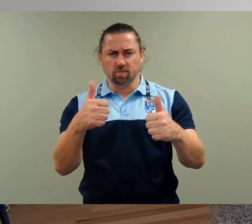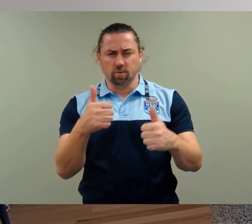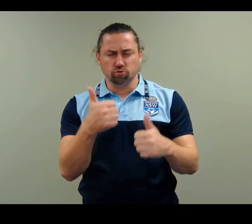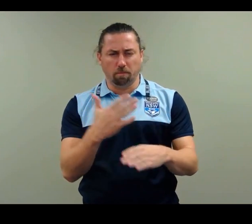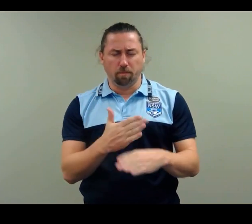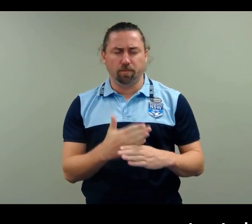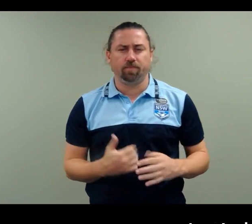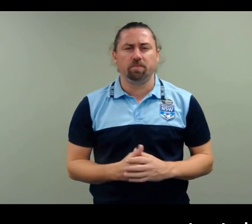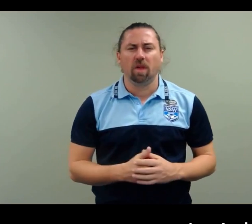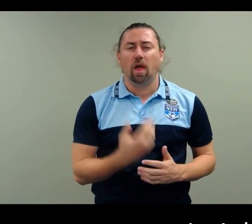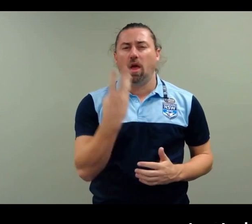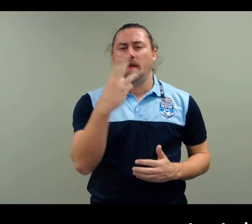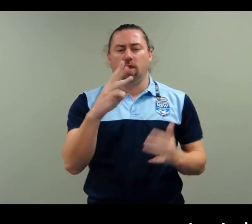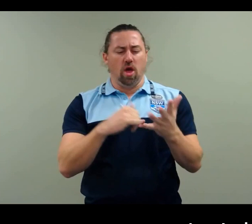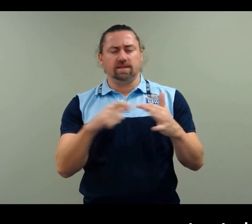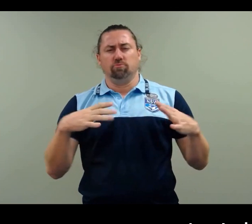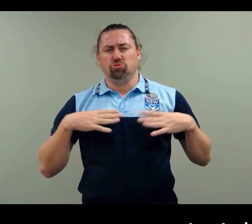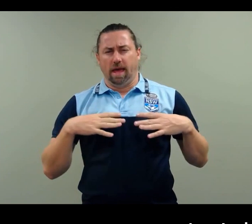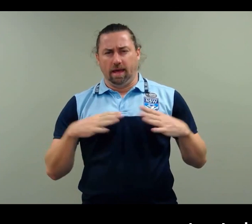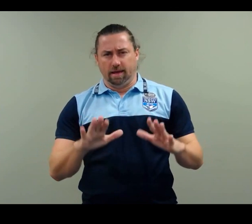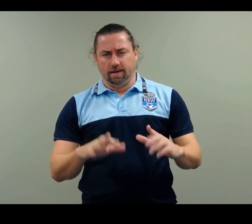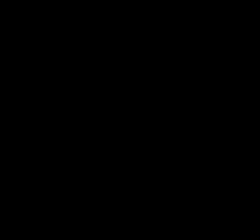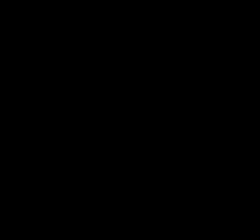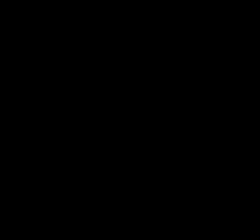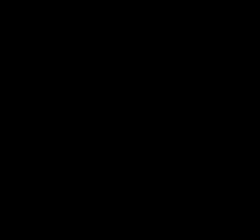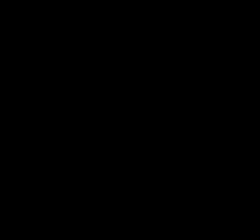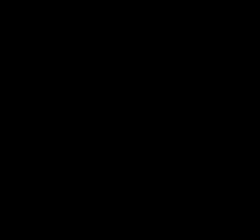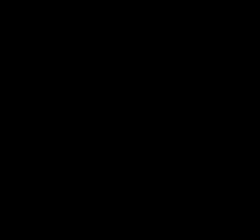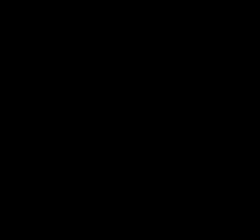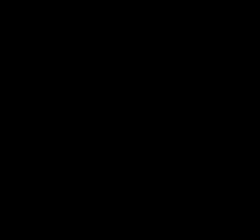Well done. Let's have 30 seconds of rest.